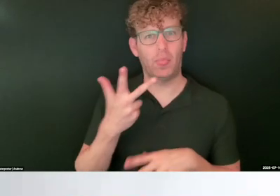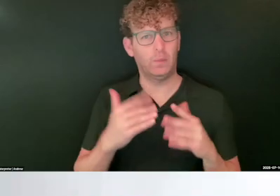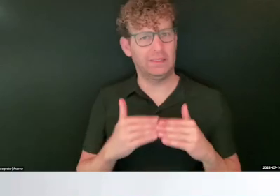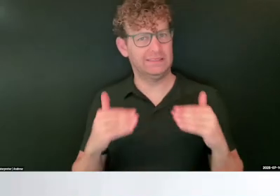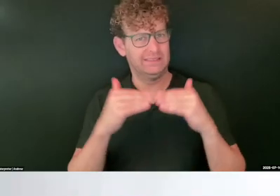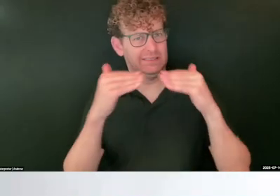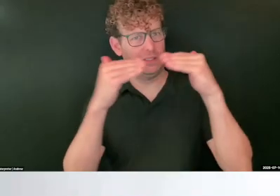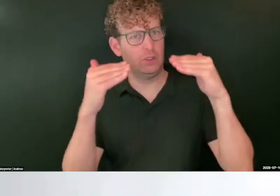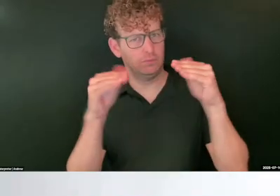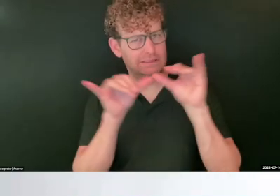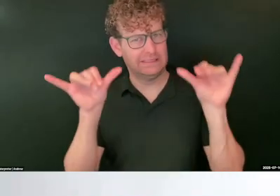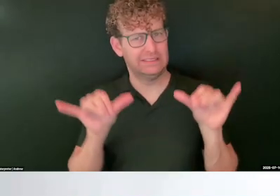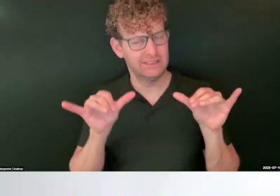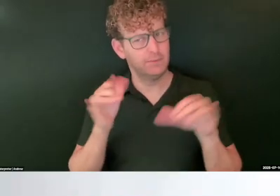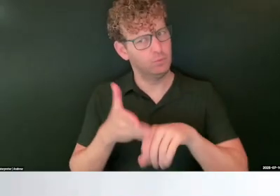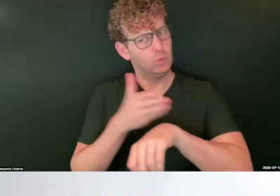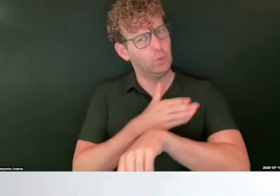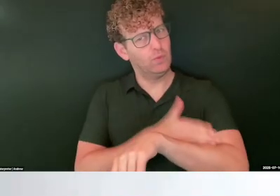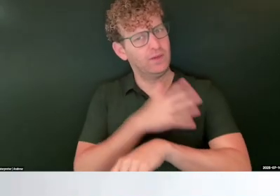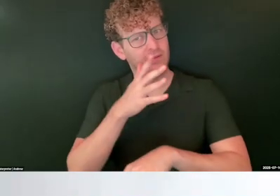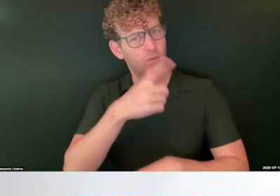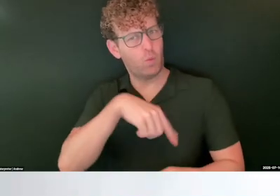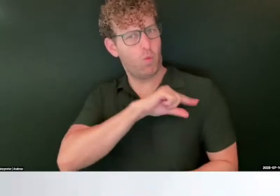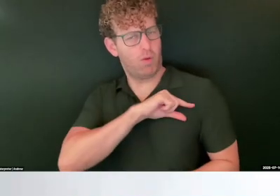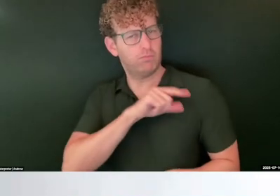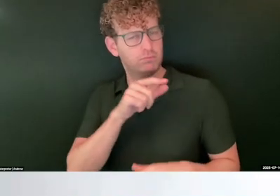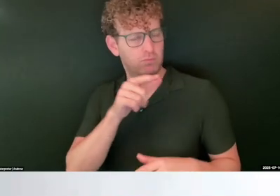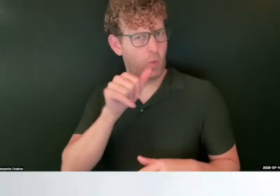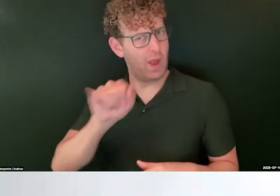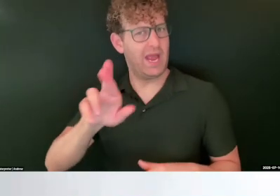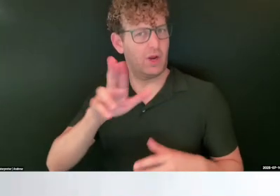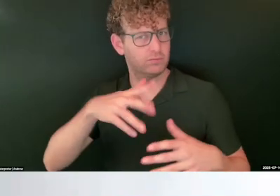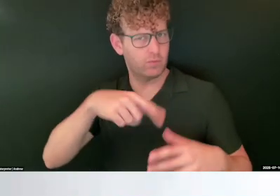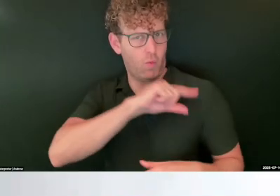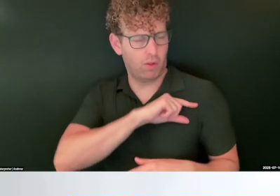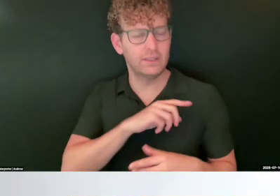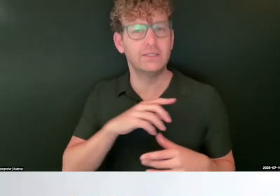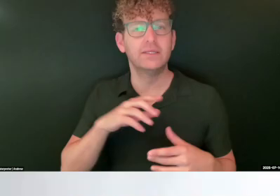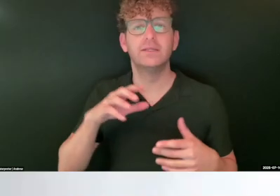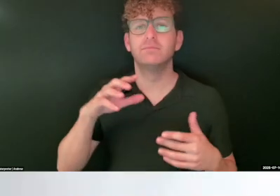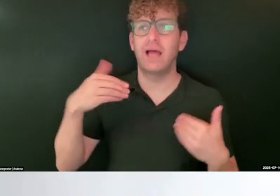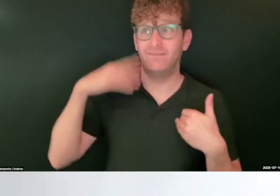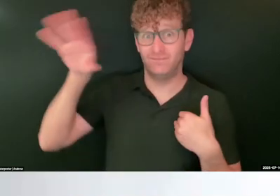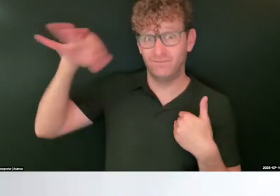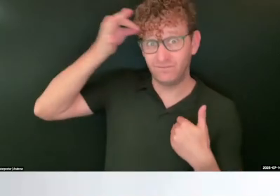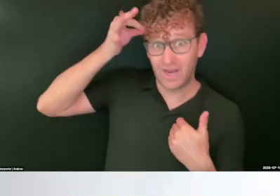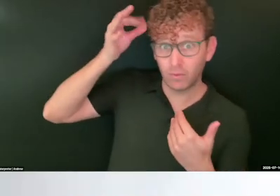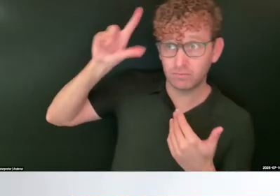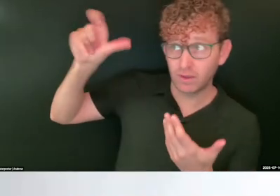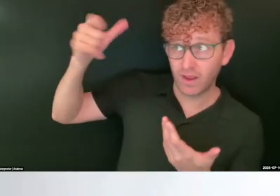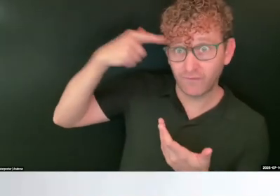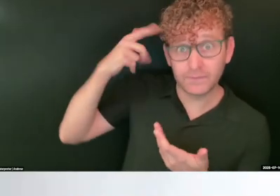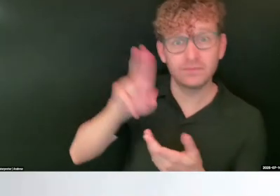The California Air Resources Board, or CARB, is part of a three-tiered system for improving air quality. This is comprised of the